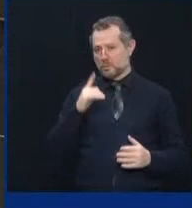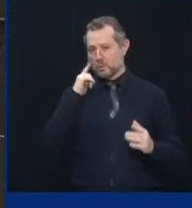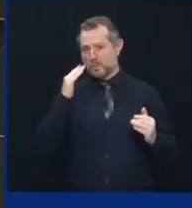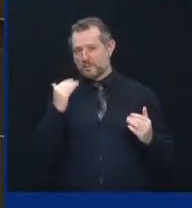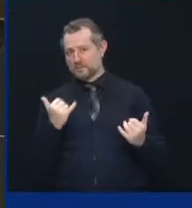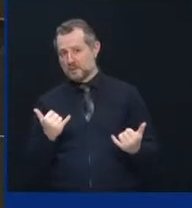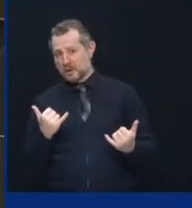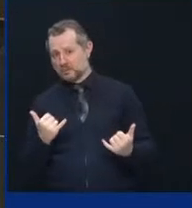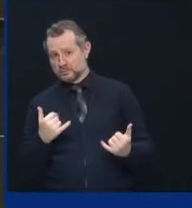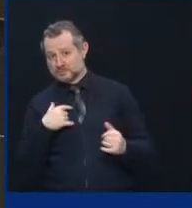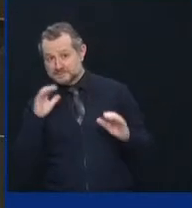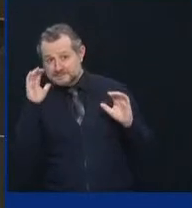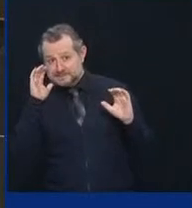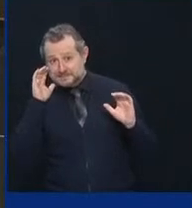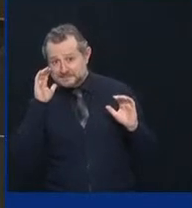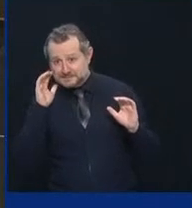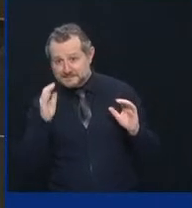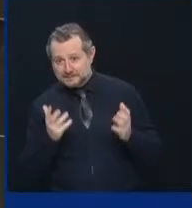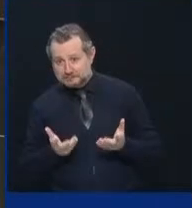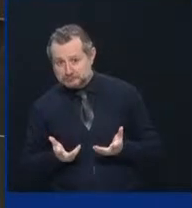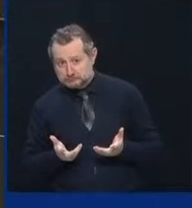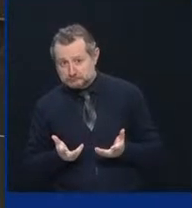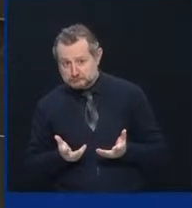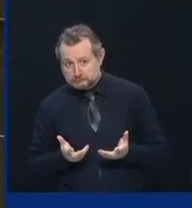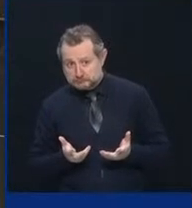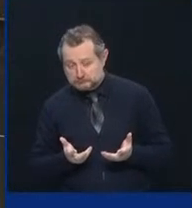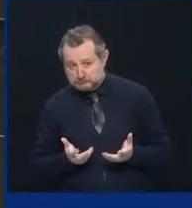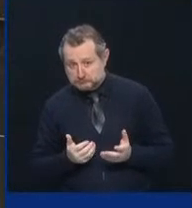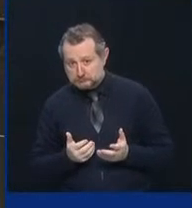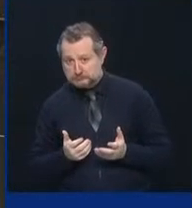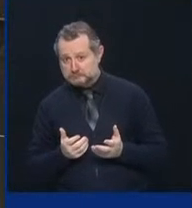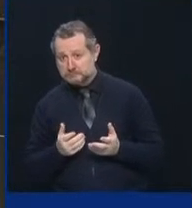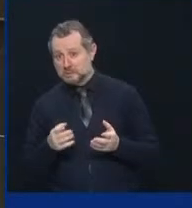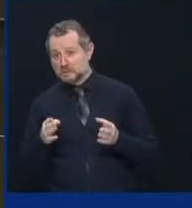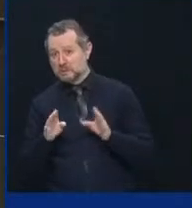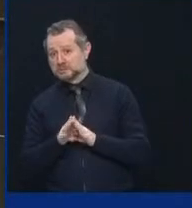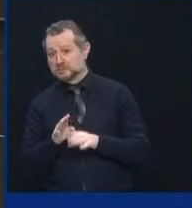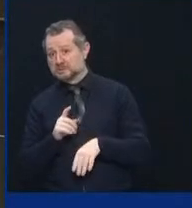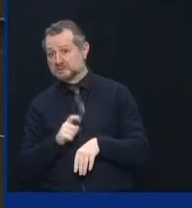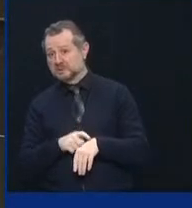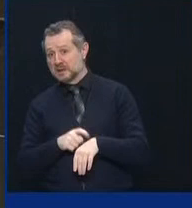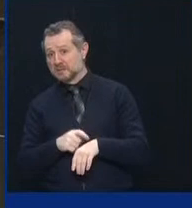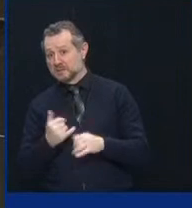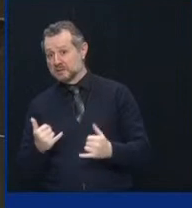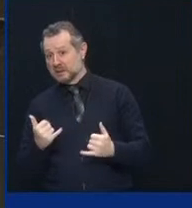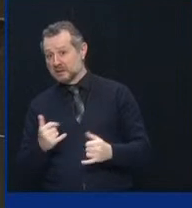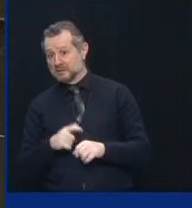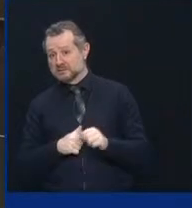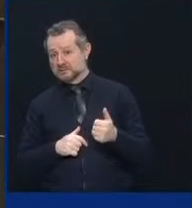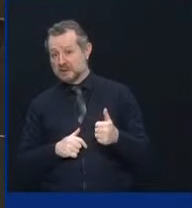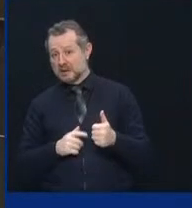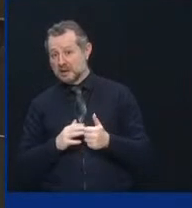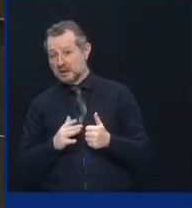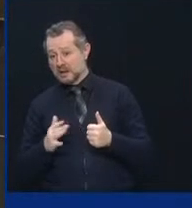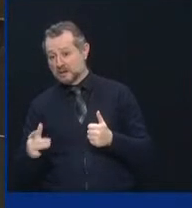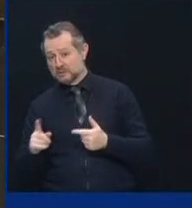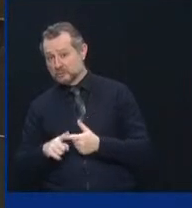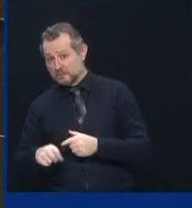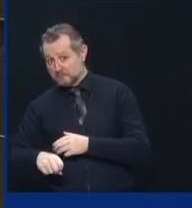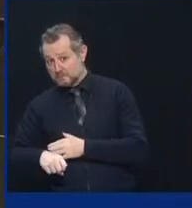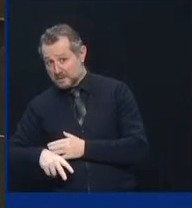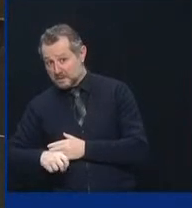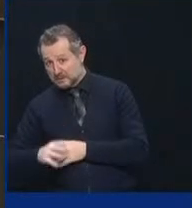that the closing time would be extended from 10 to midnight. Is the state anywhere in considering lifting